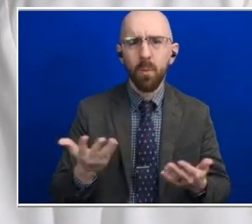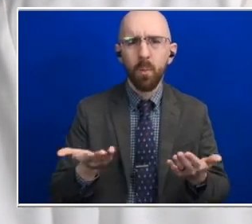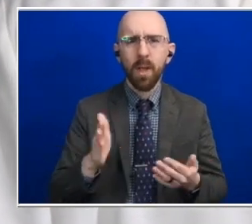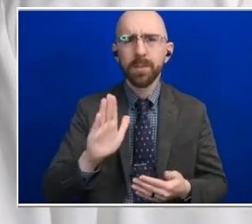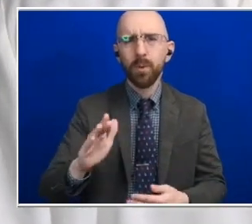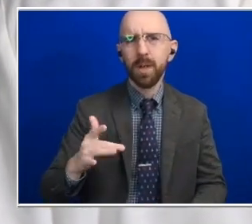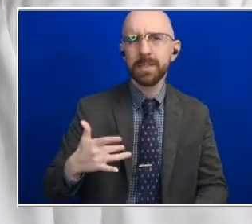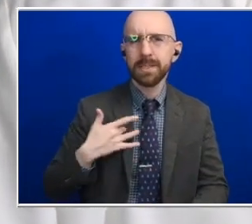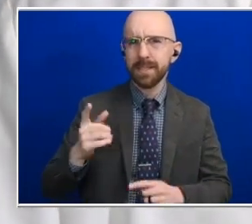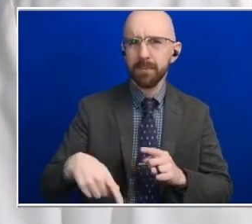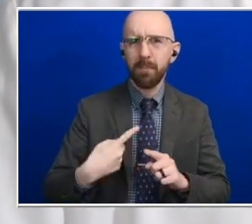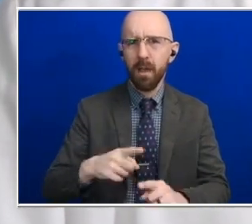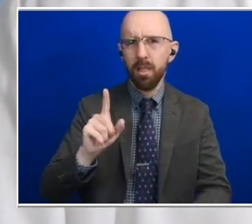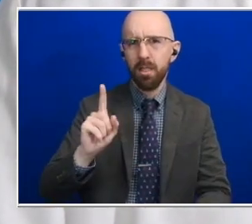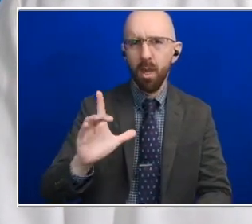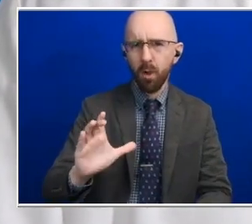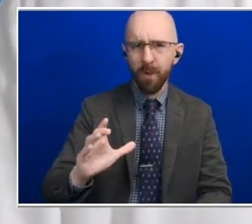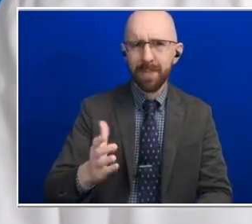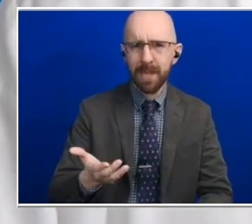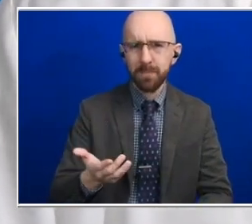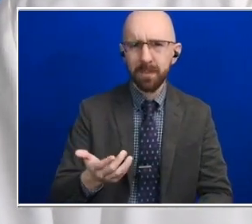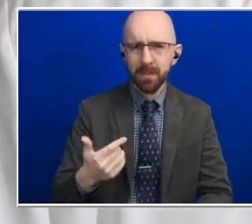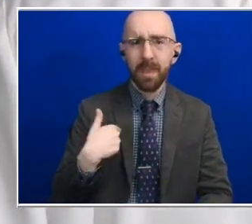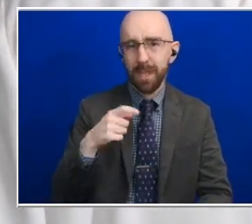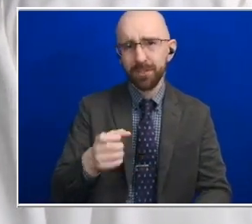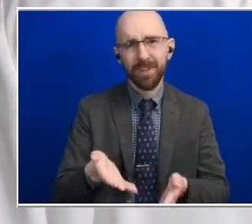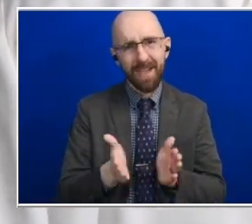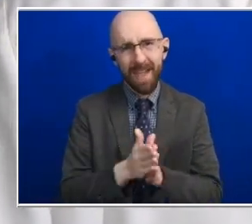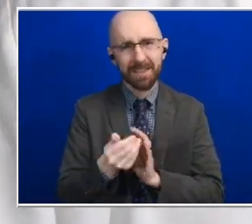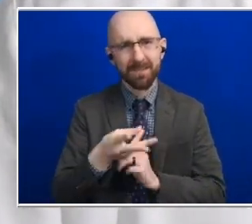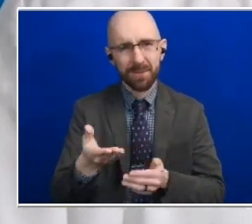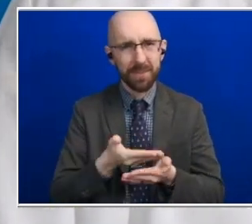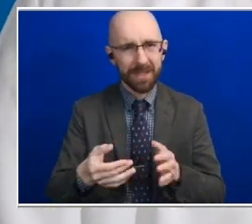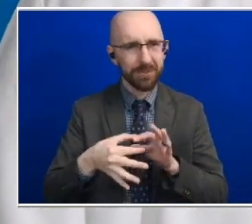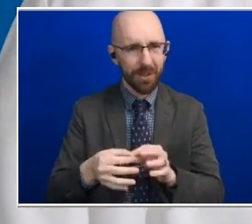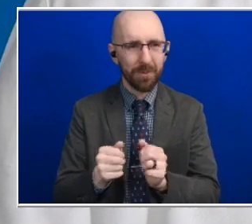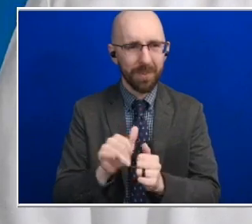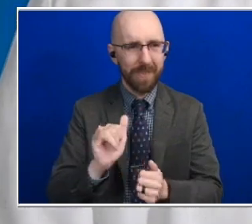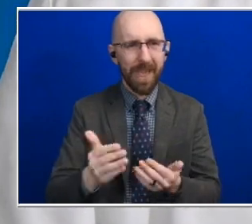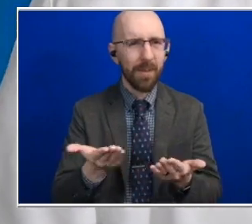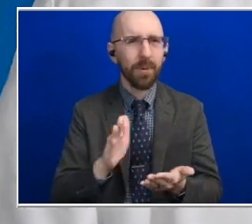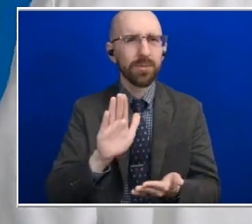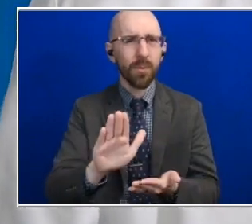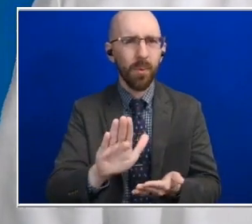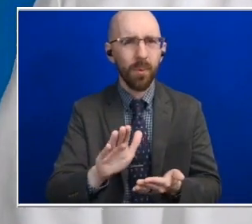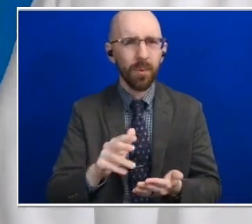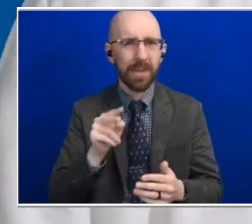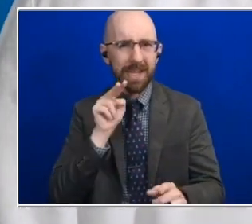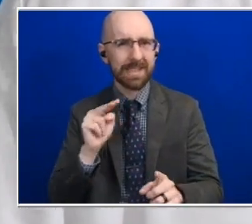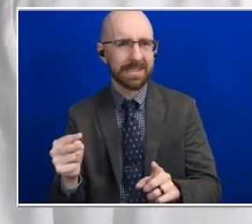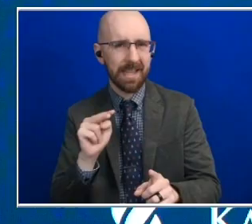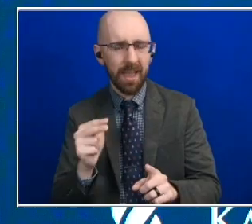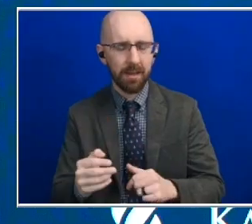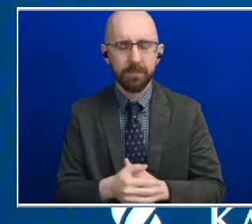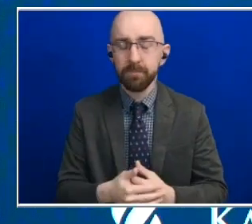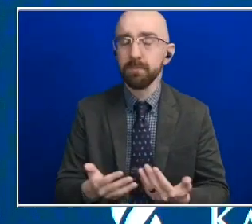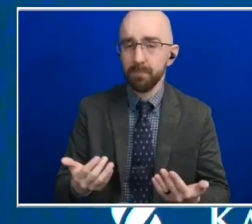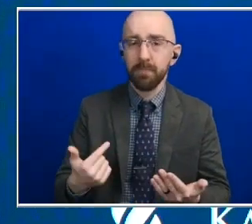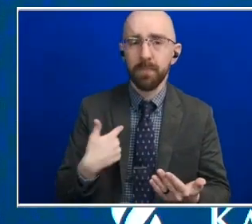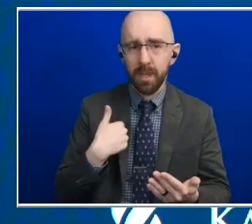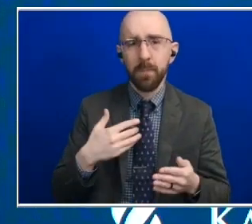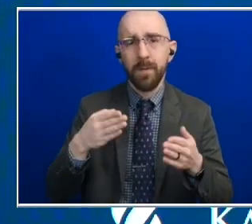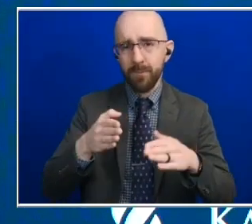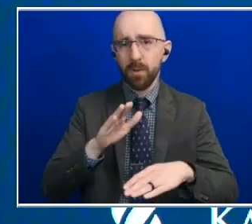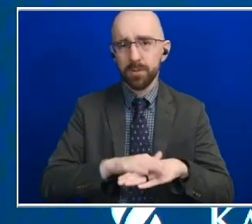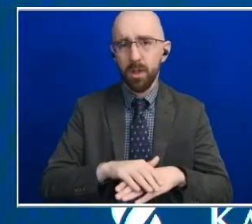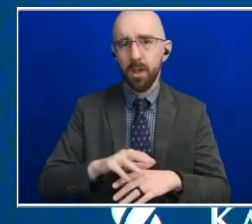COVID? I mean, I should have asked you a few things around it. Well, give us your insight. I'm certainly focused on why do we have